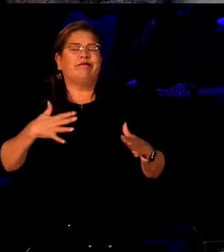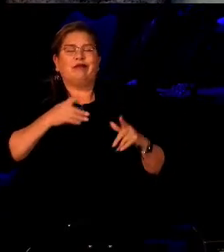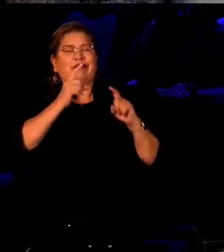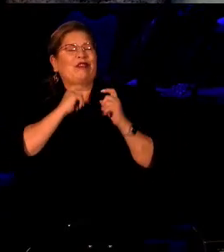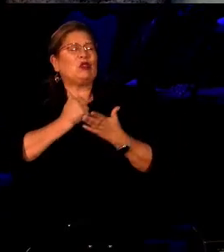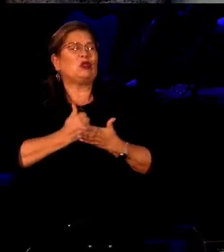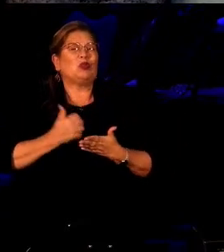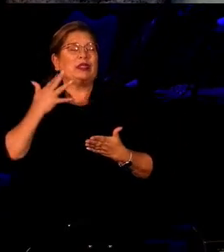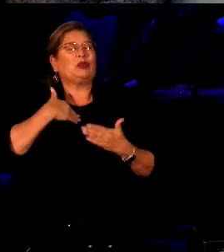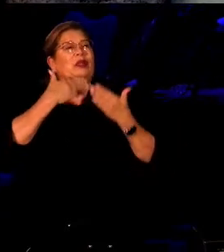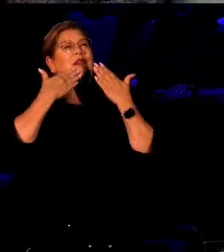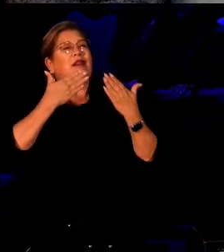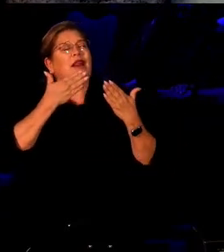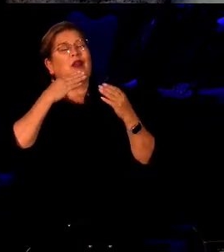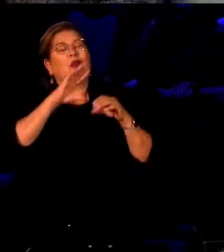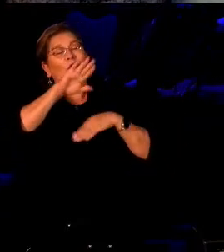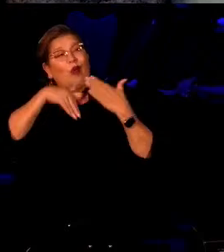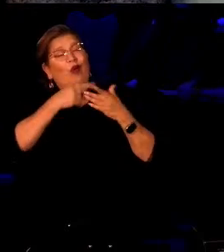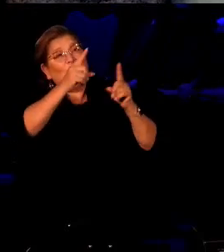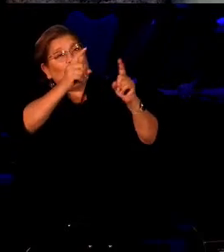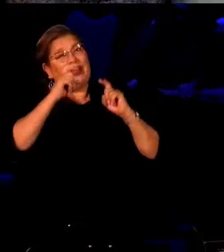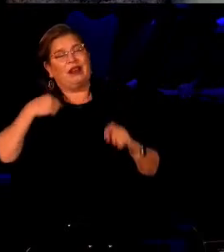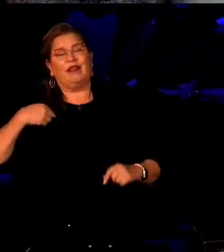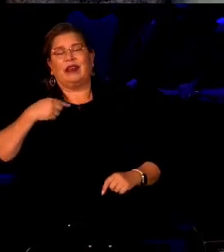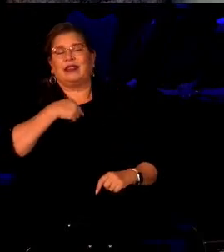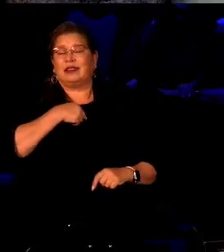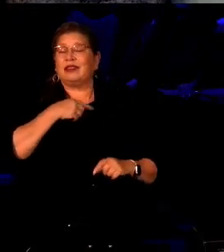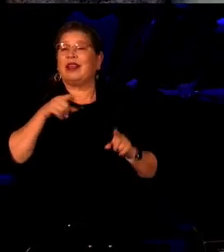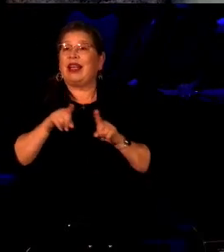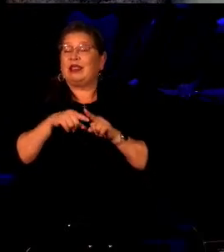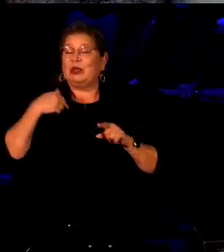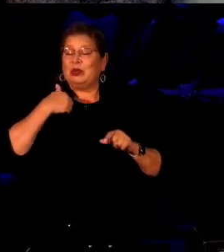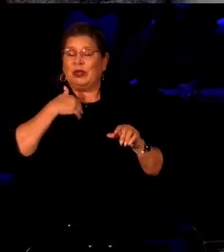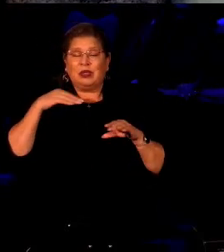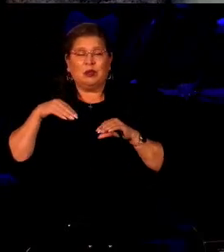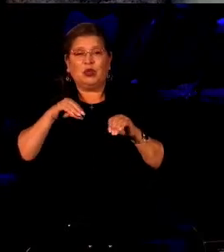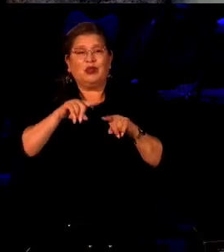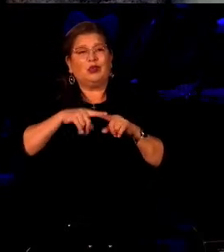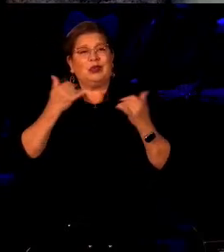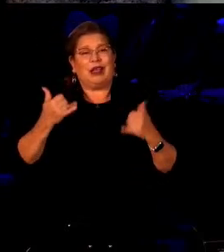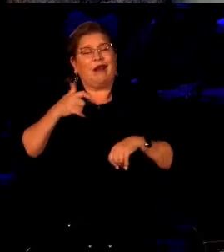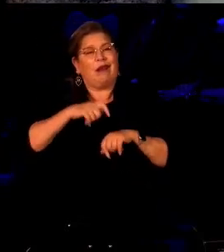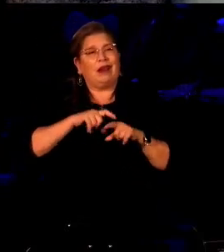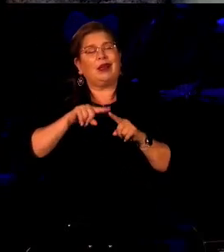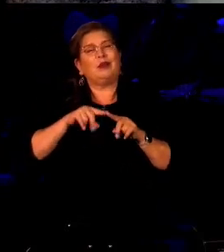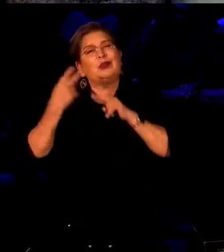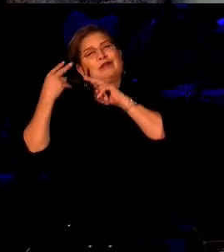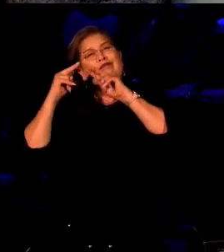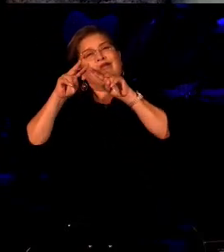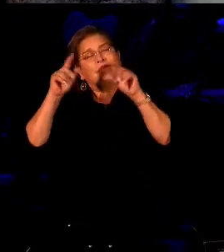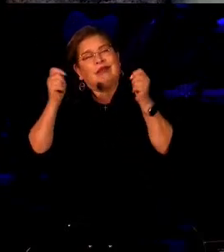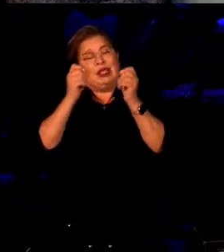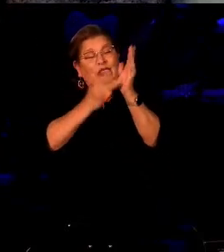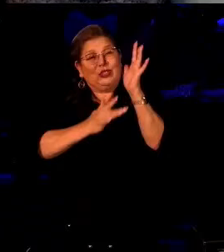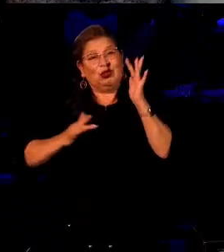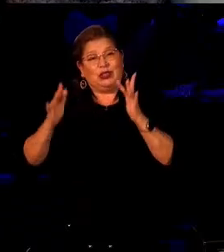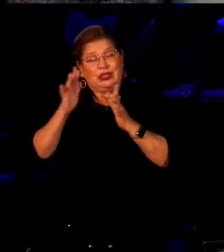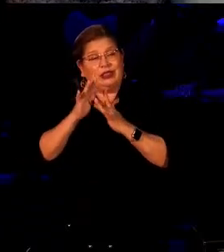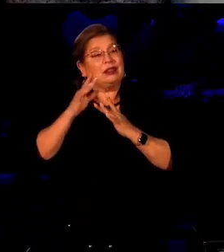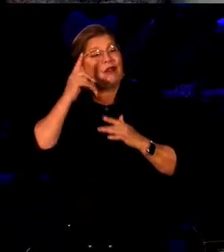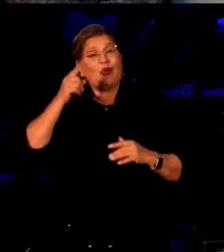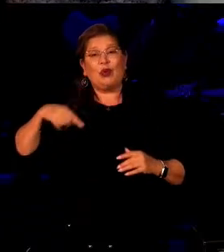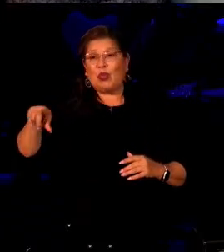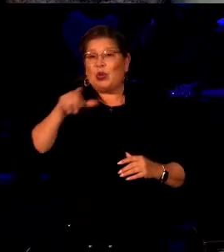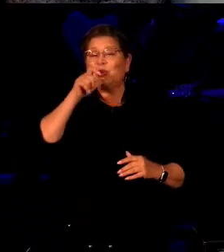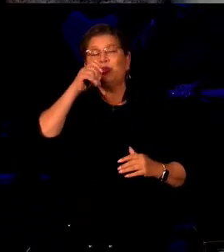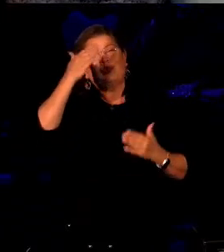We rejoice in all that You give us. And as we move to a time of communion together, for those who know You, for